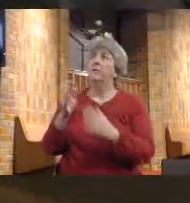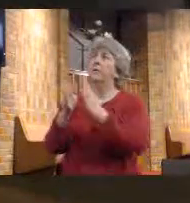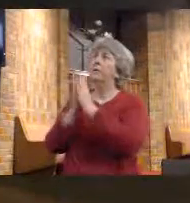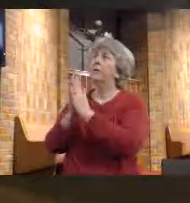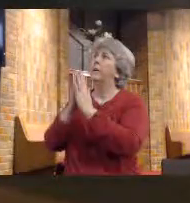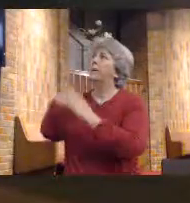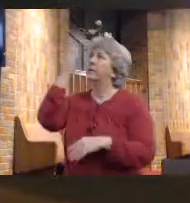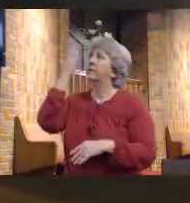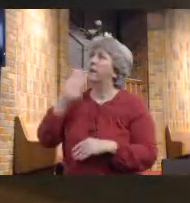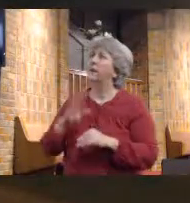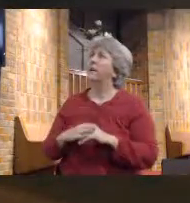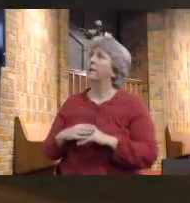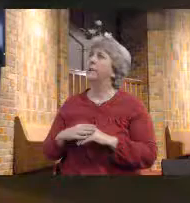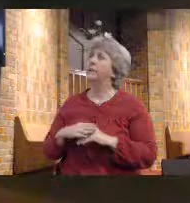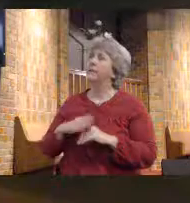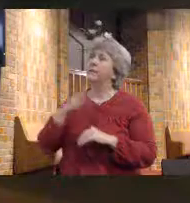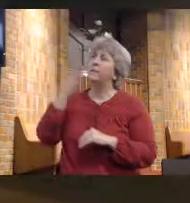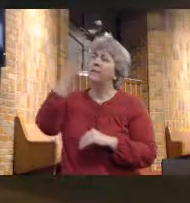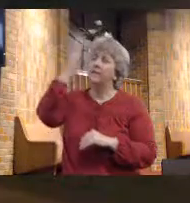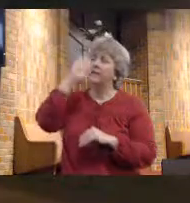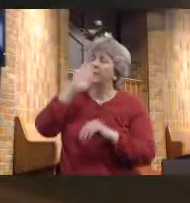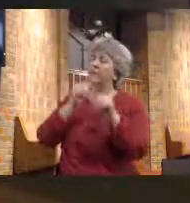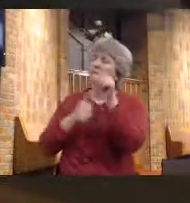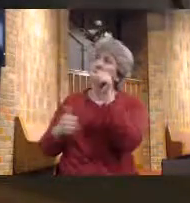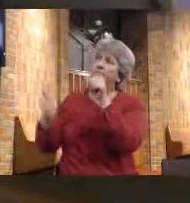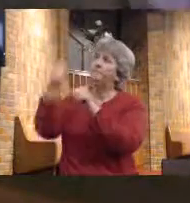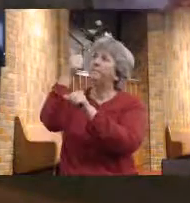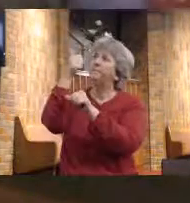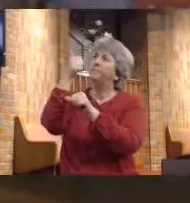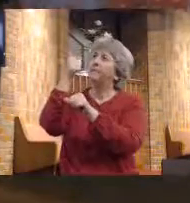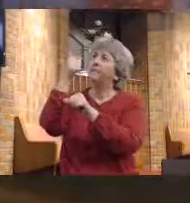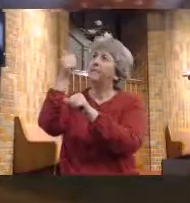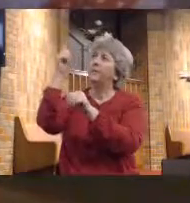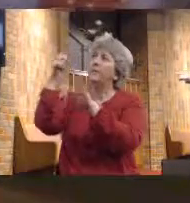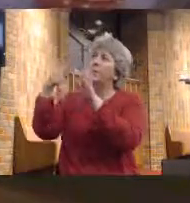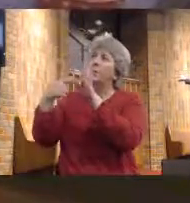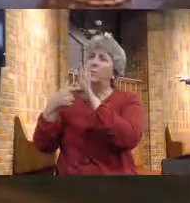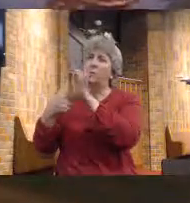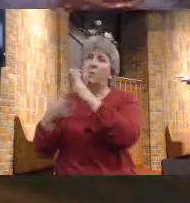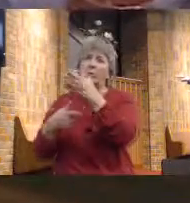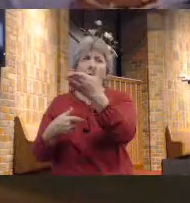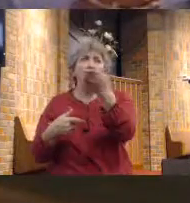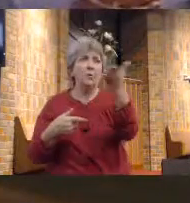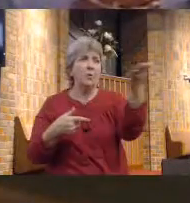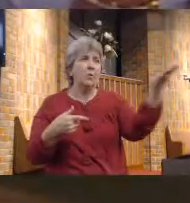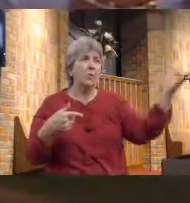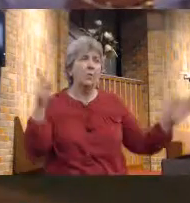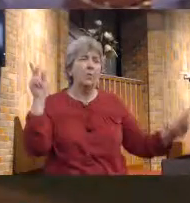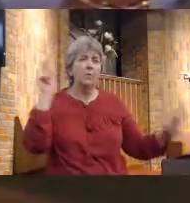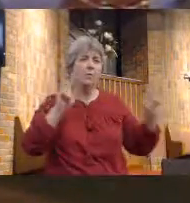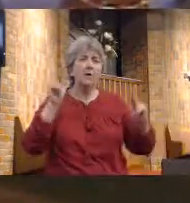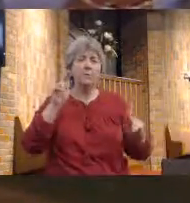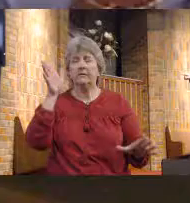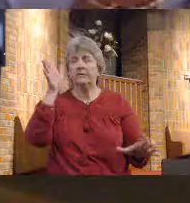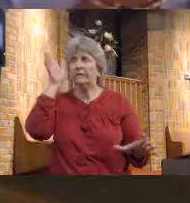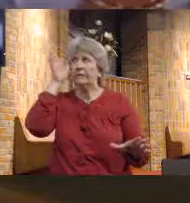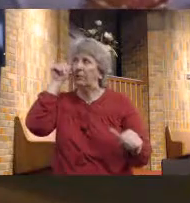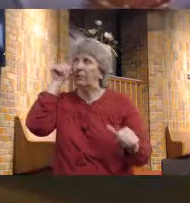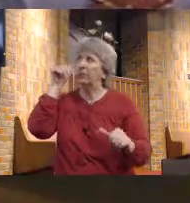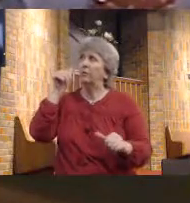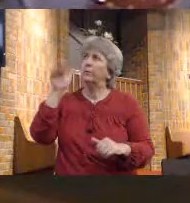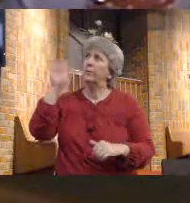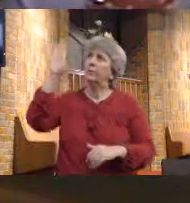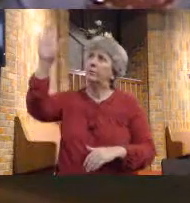God, the God of gods, show this stubborn people who you really are.